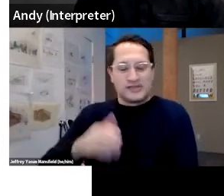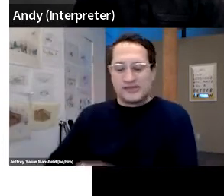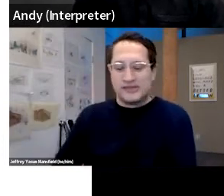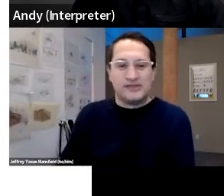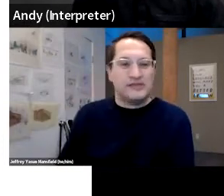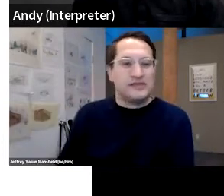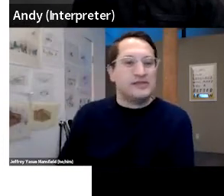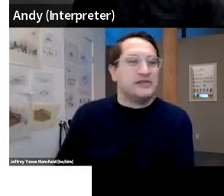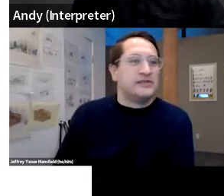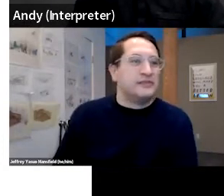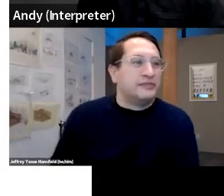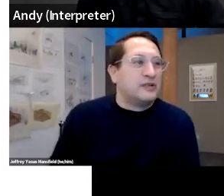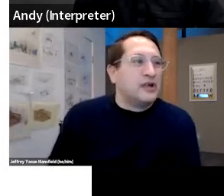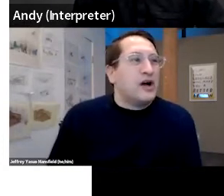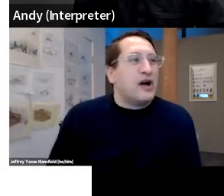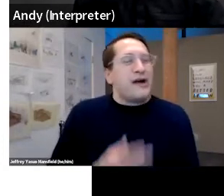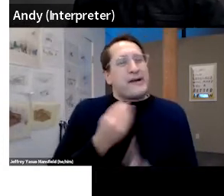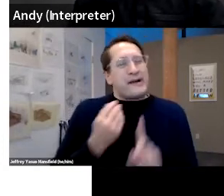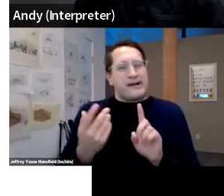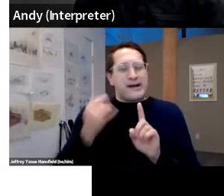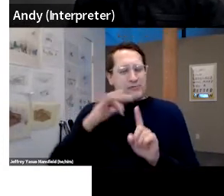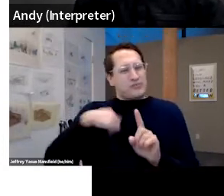a space of abundance.